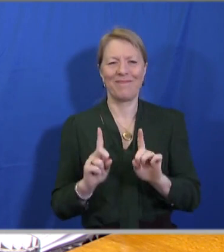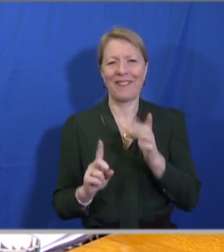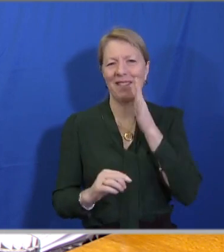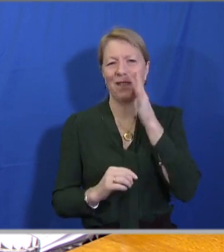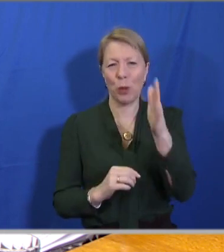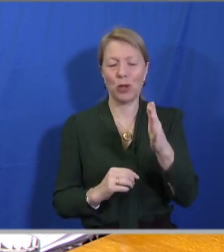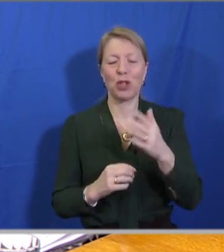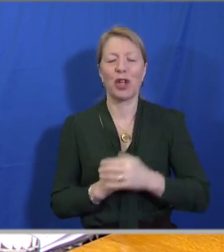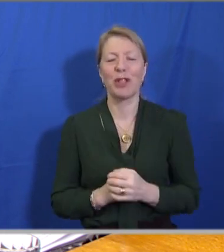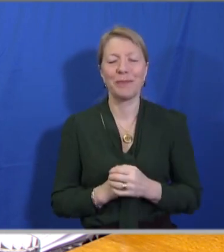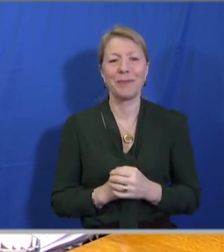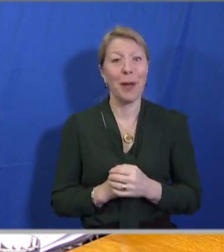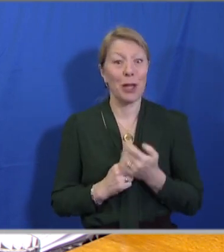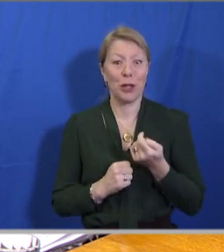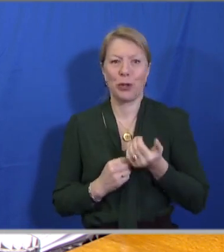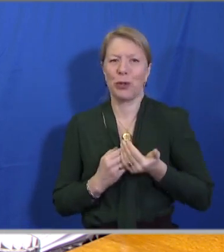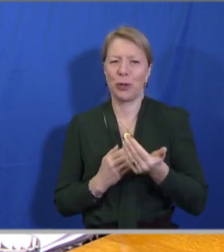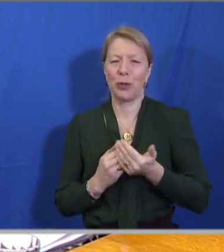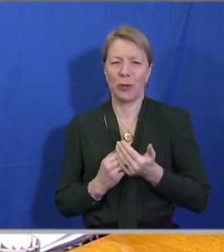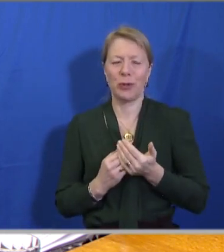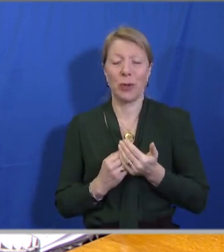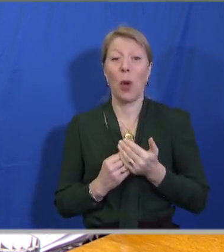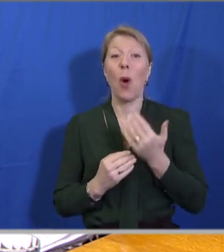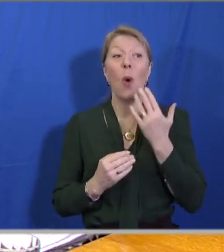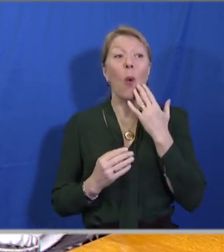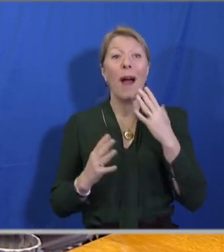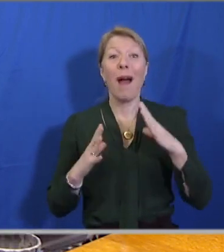soon as possible, and we will put that out publicly as well for people